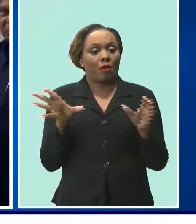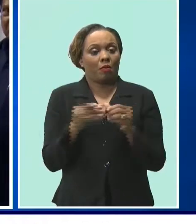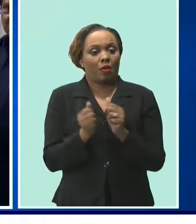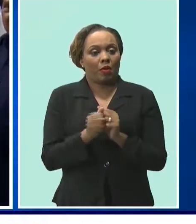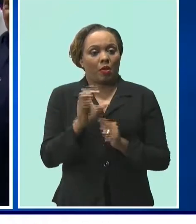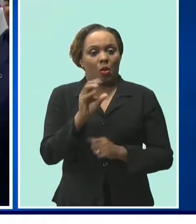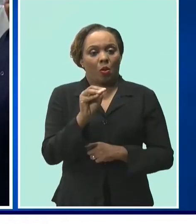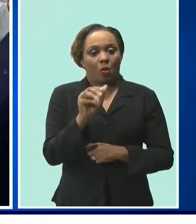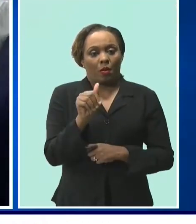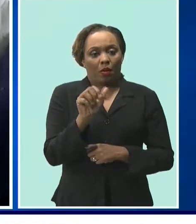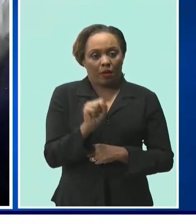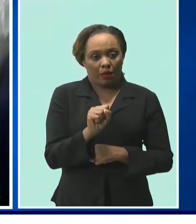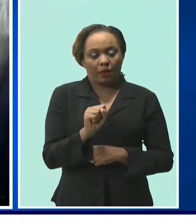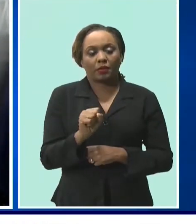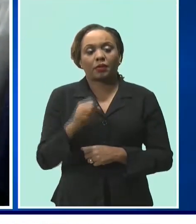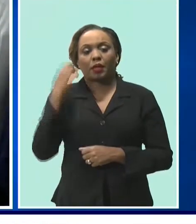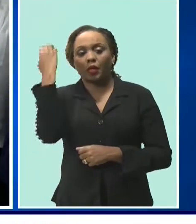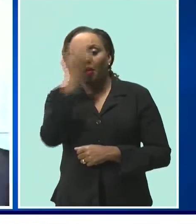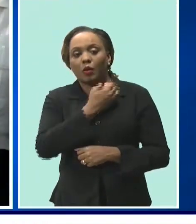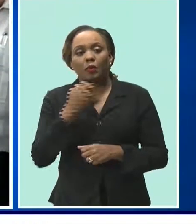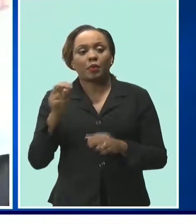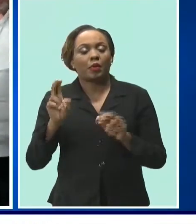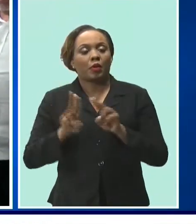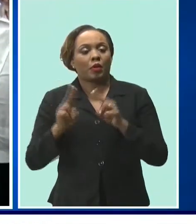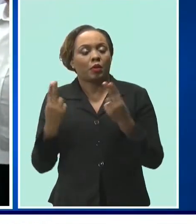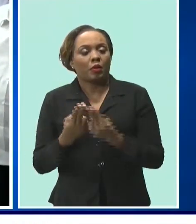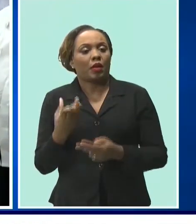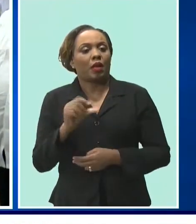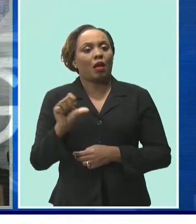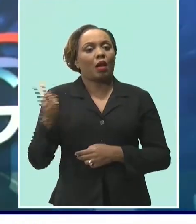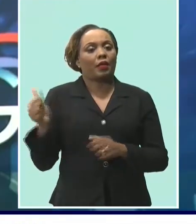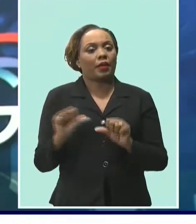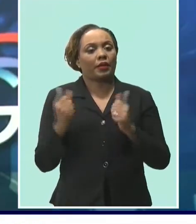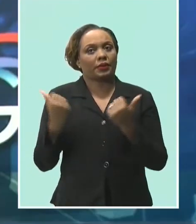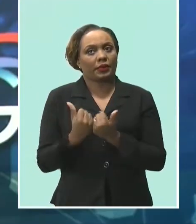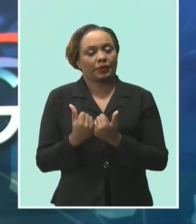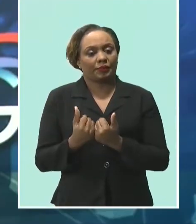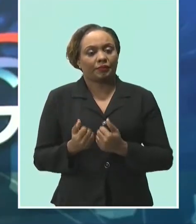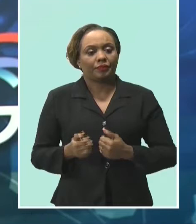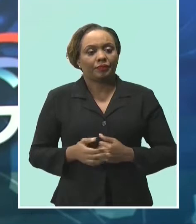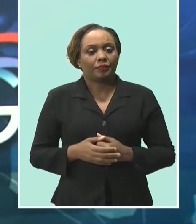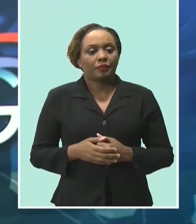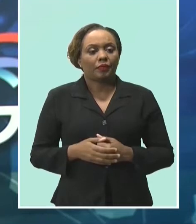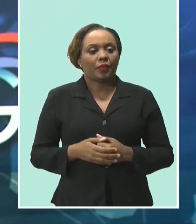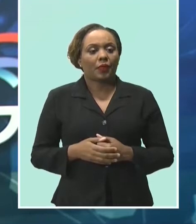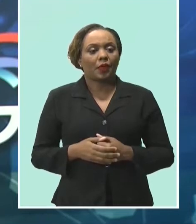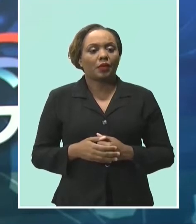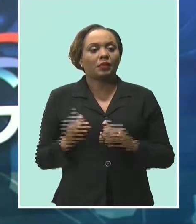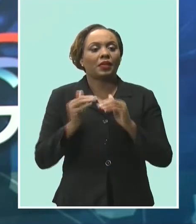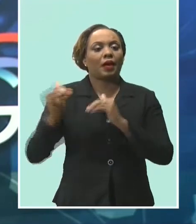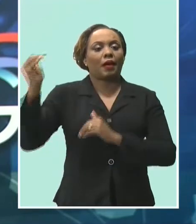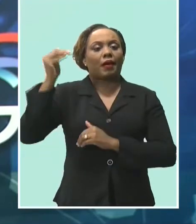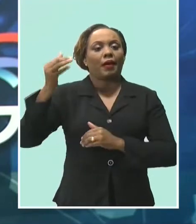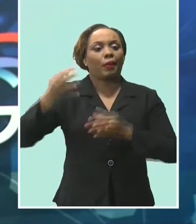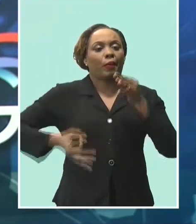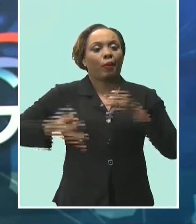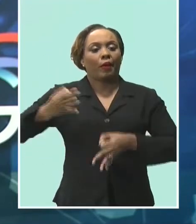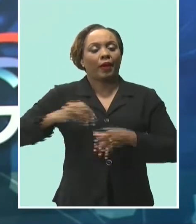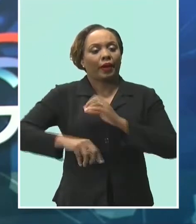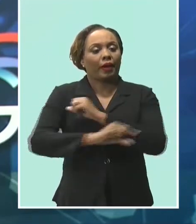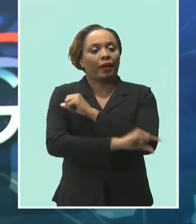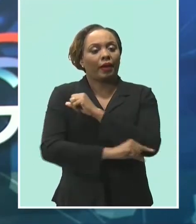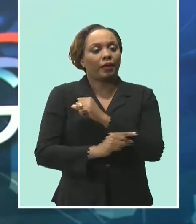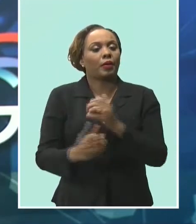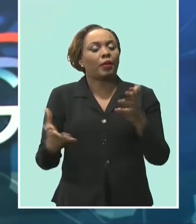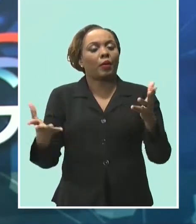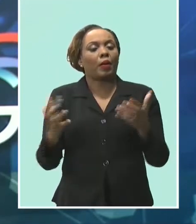European Union, and Carter Center Observer missions who are in the country. And we're hearing that the High Court in Guyana has ordered a